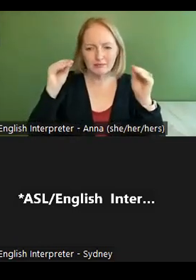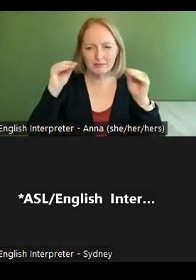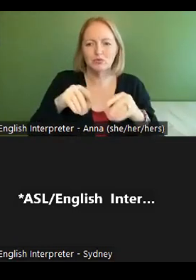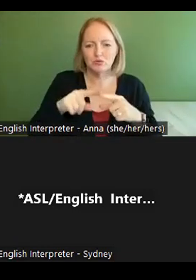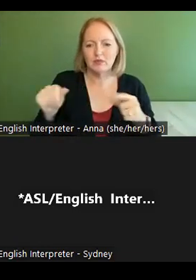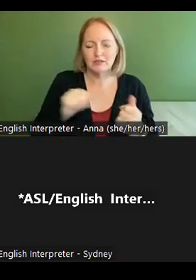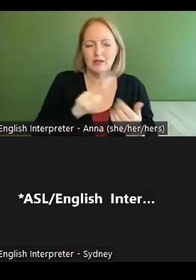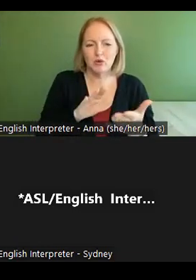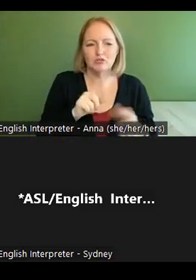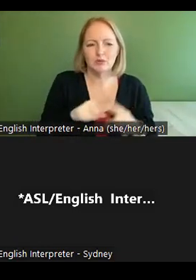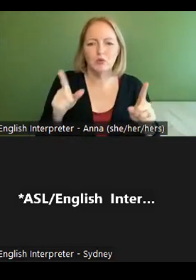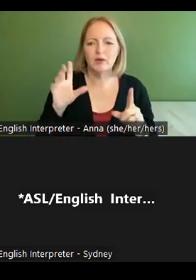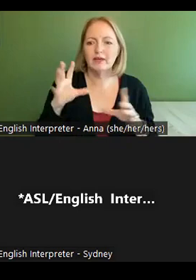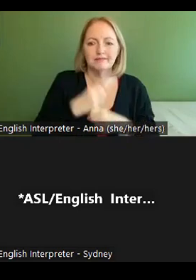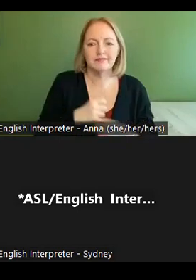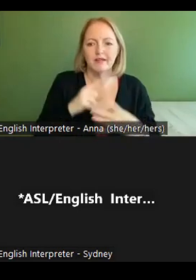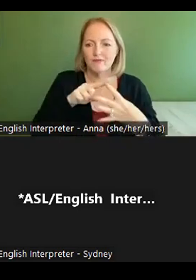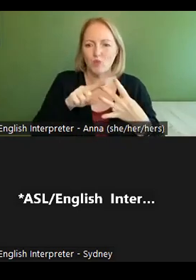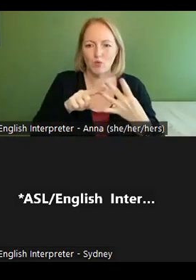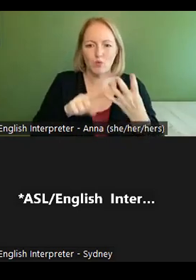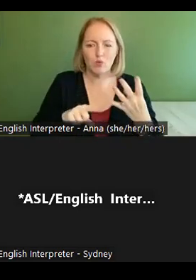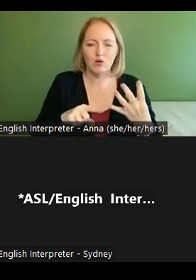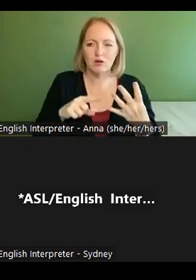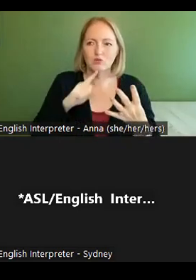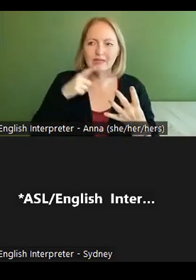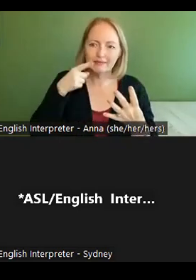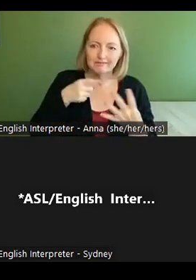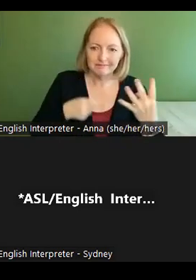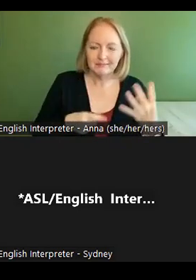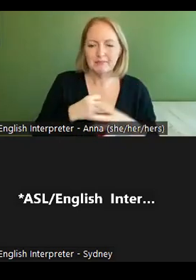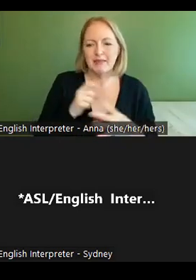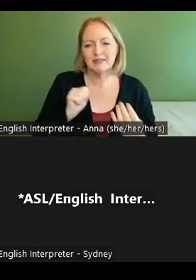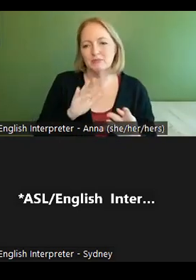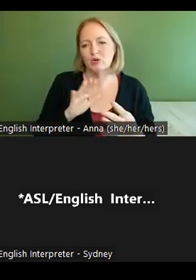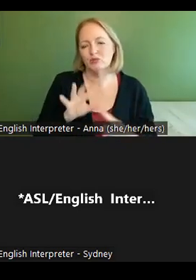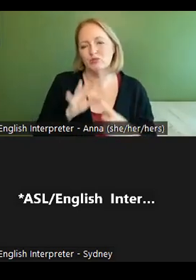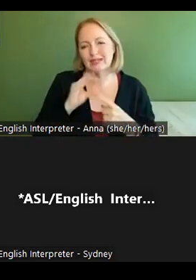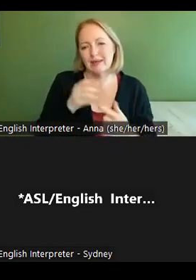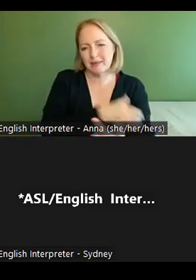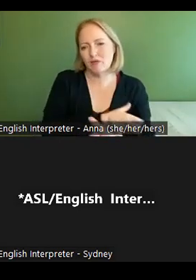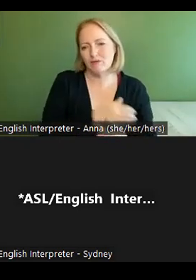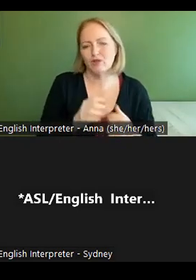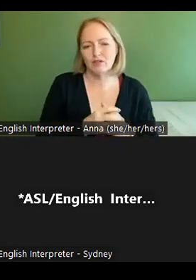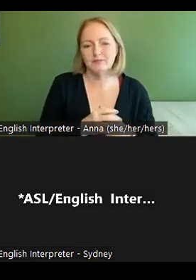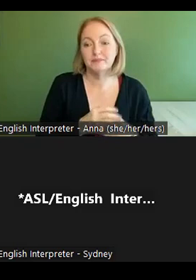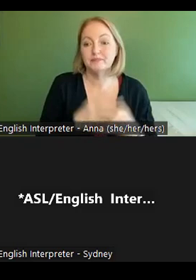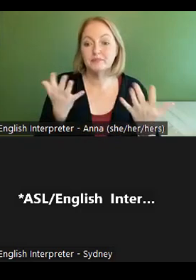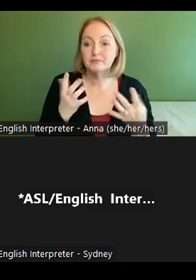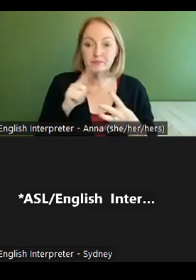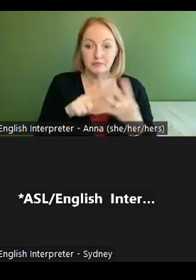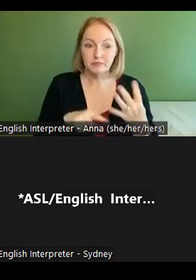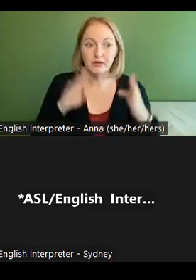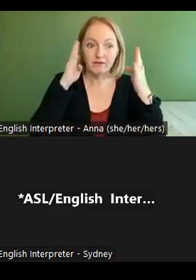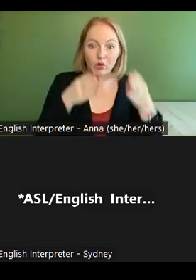approach, but we can boil it down to 4 essential qualities that make this approach unique and powerful. They are